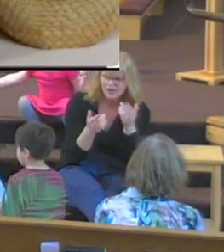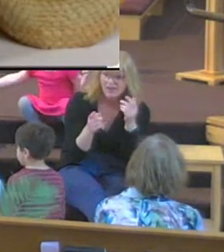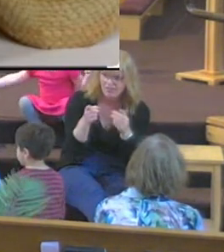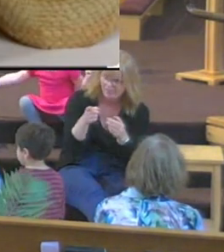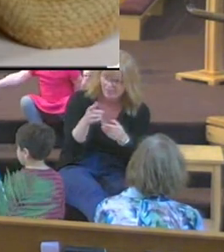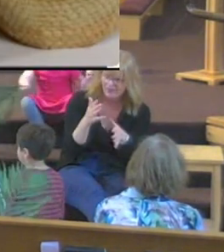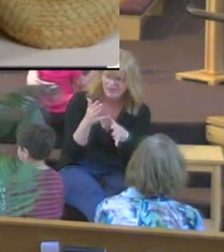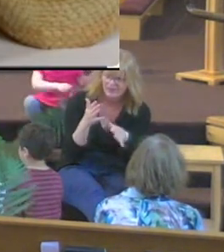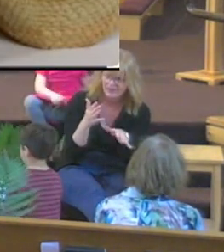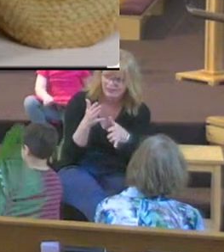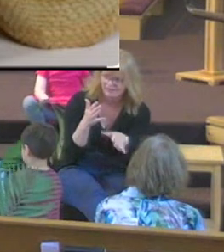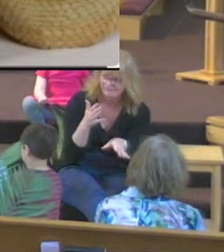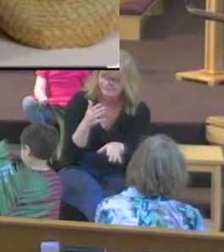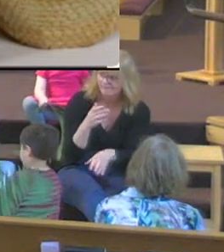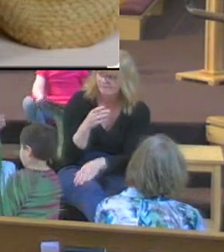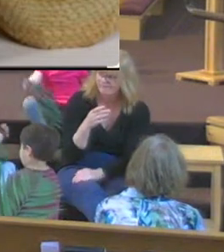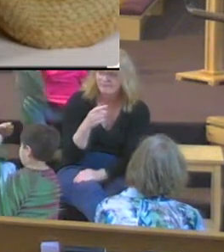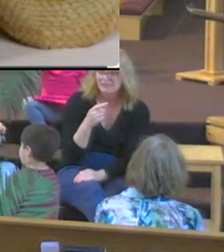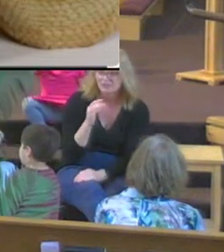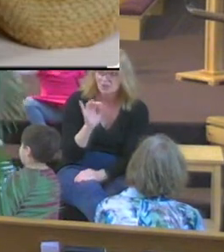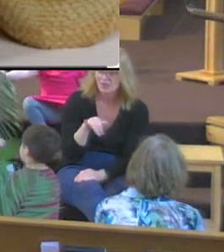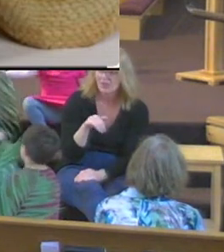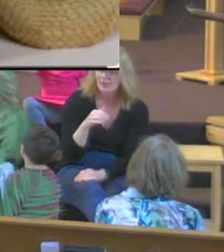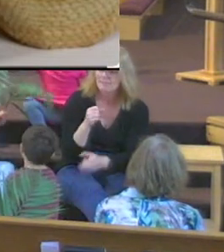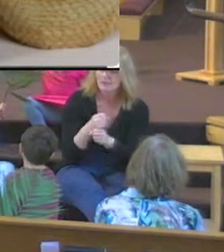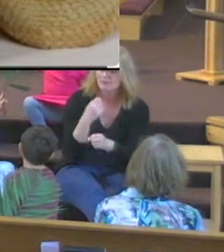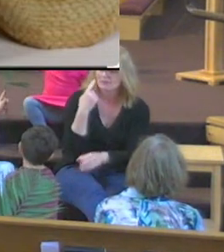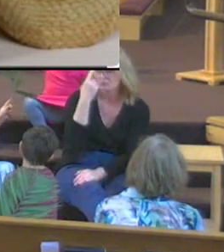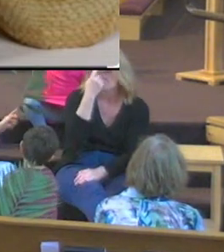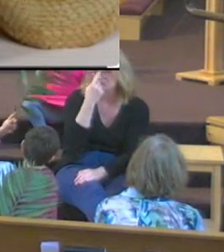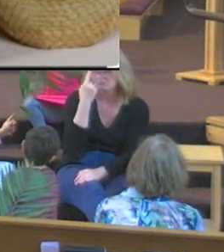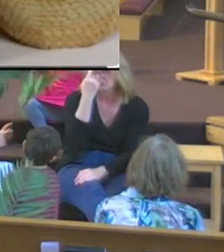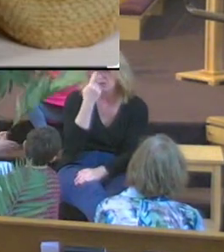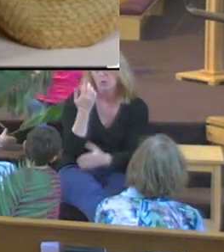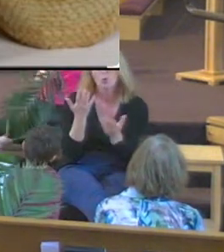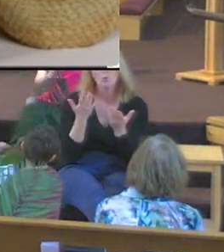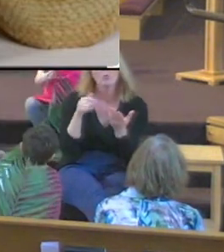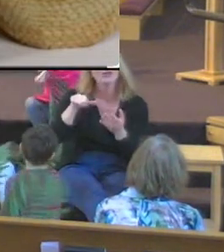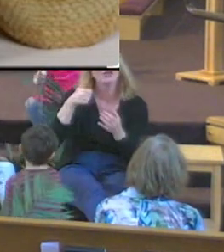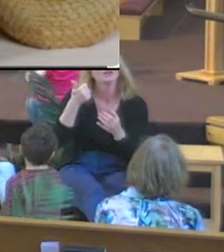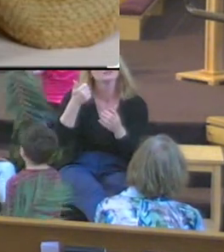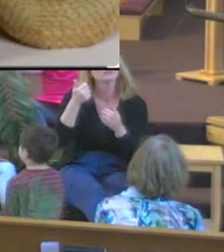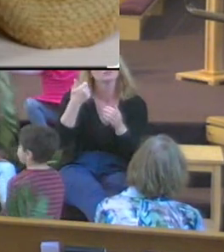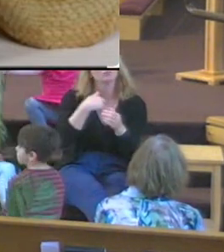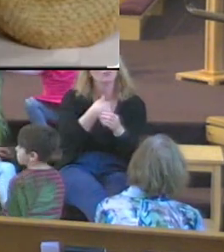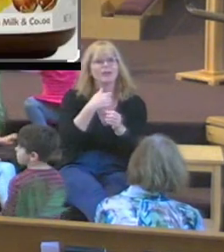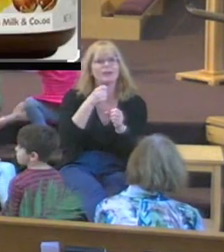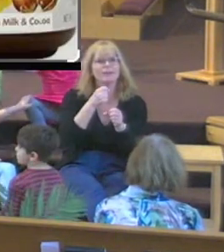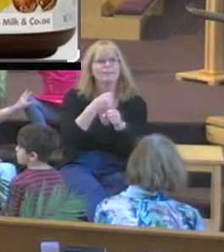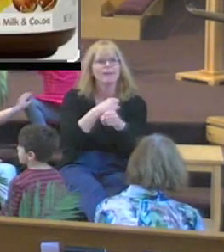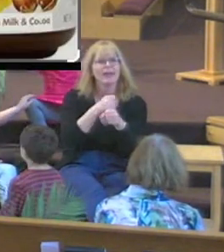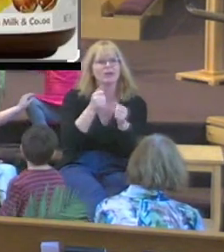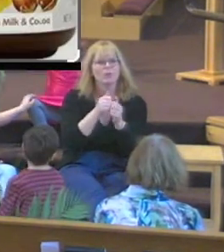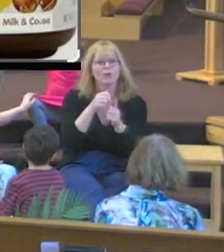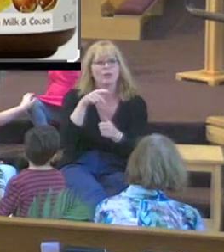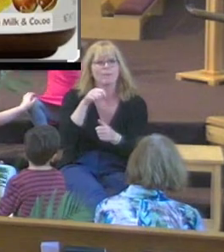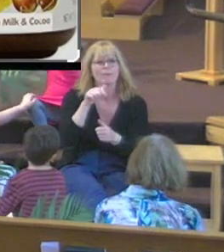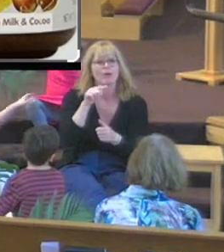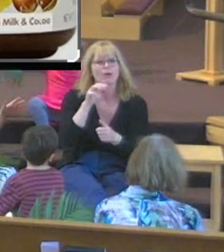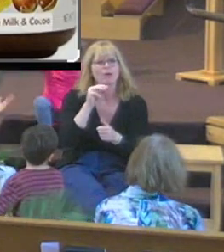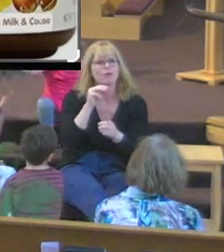Excellent. So it got me to thinking about something else. What else comes from palm trees? Mr. Cole, shoot that next picture.